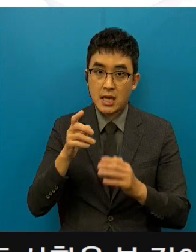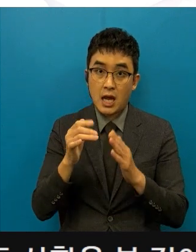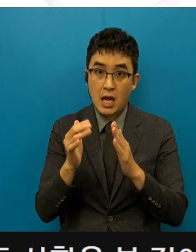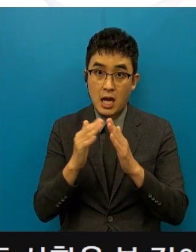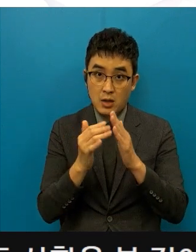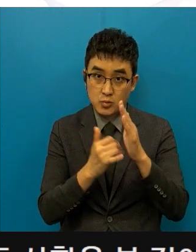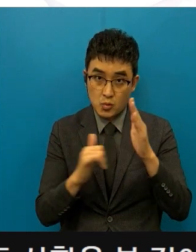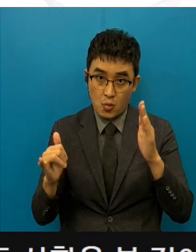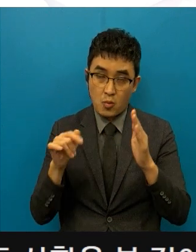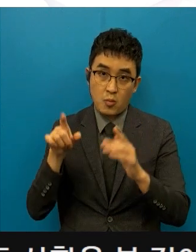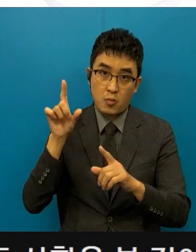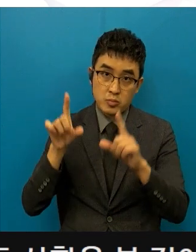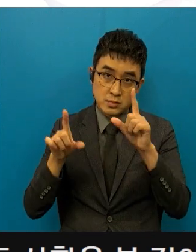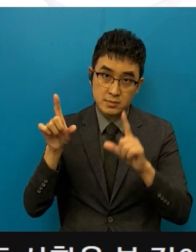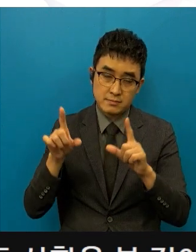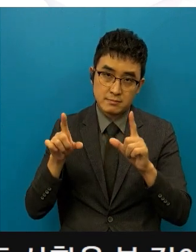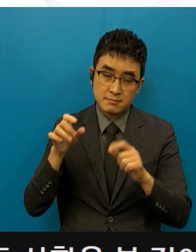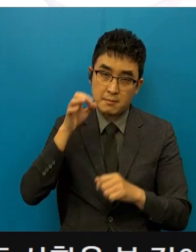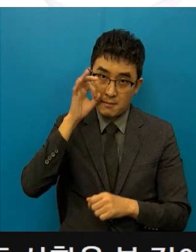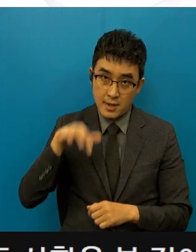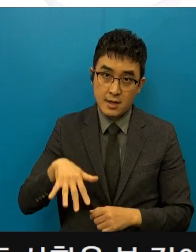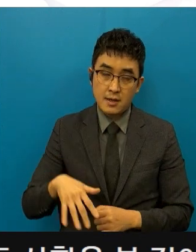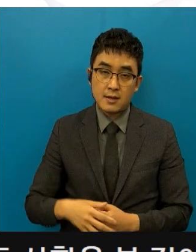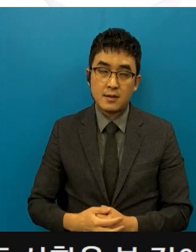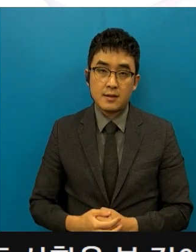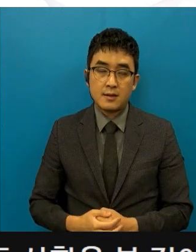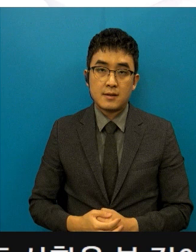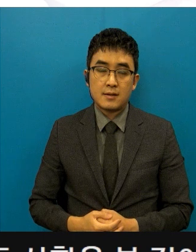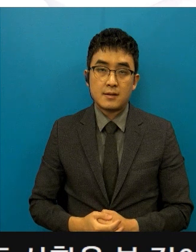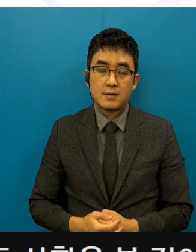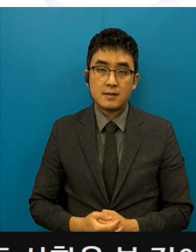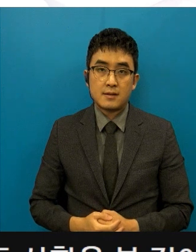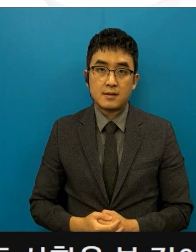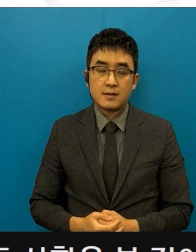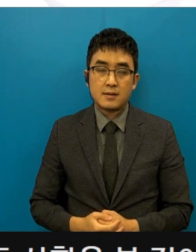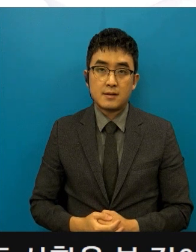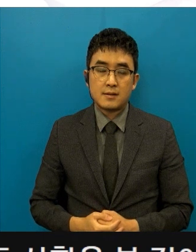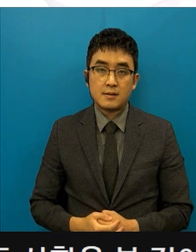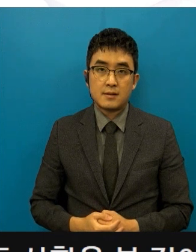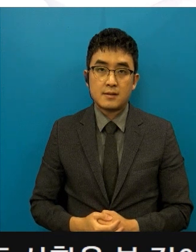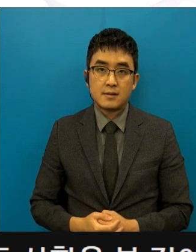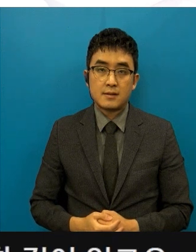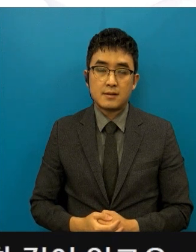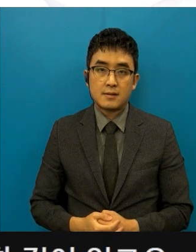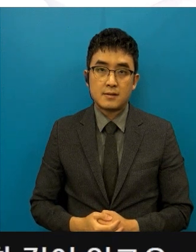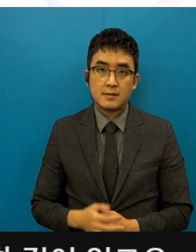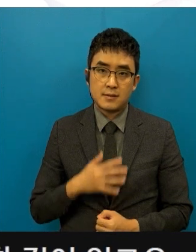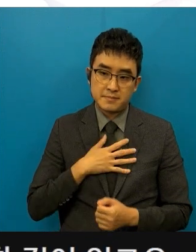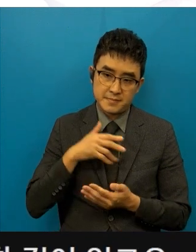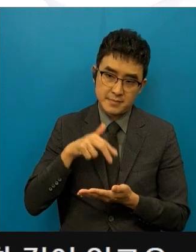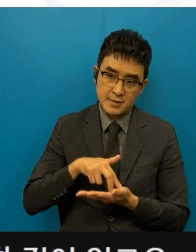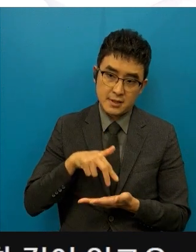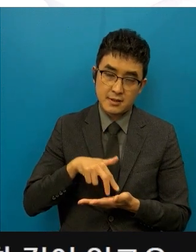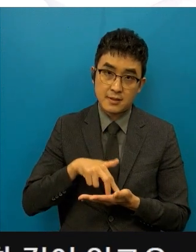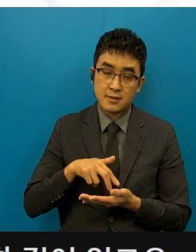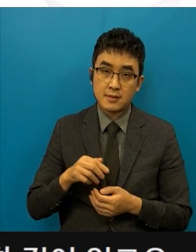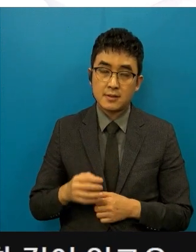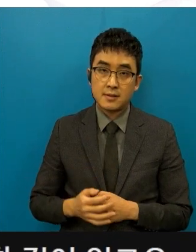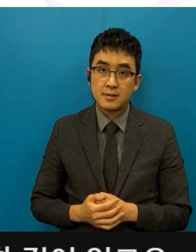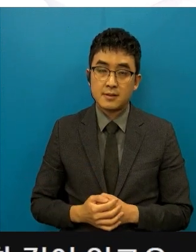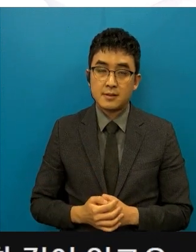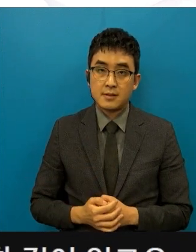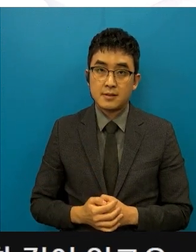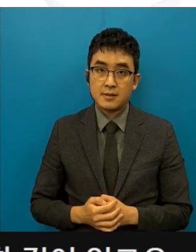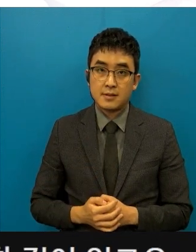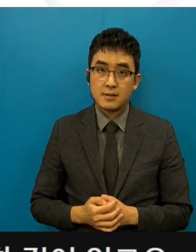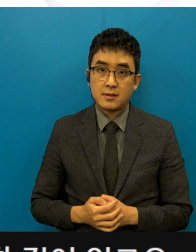more relevant human rights guideline, including the good death and the right to die.